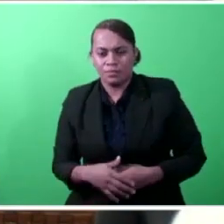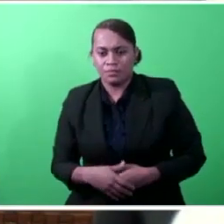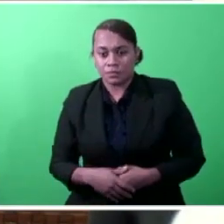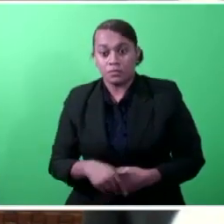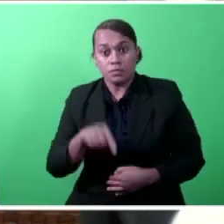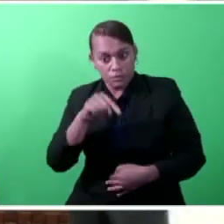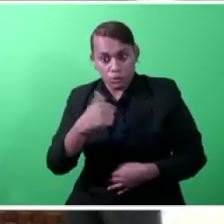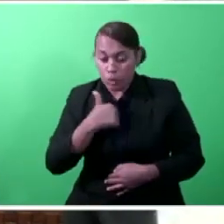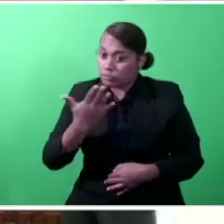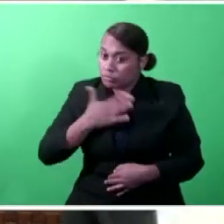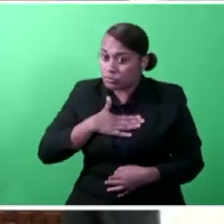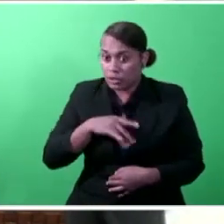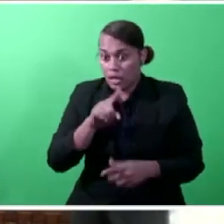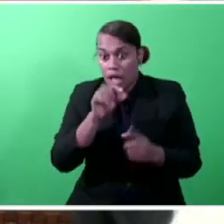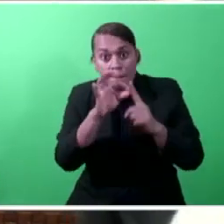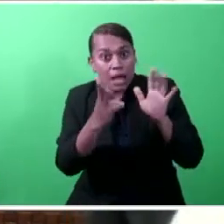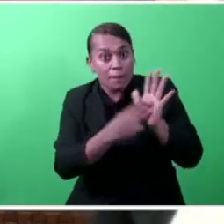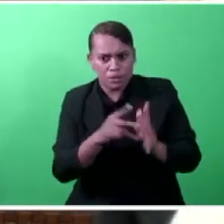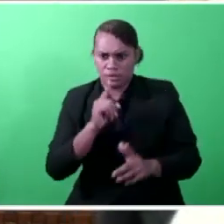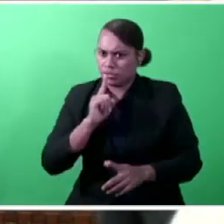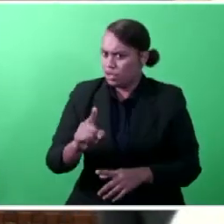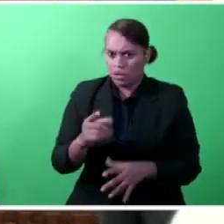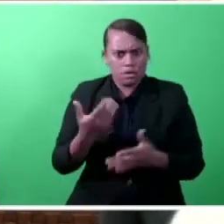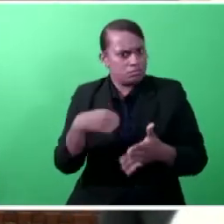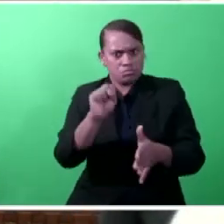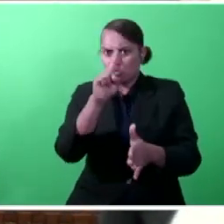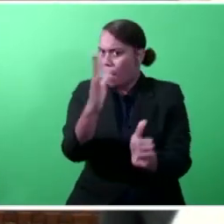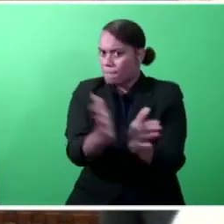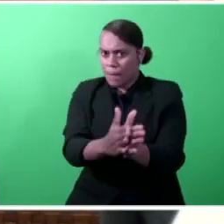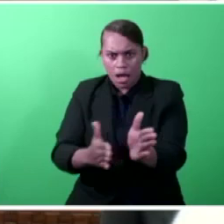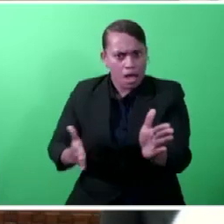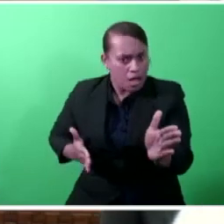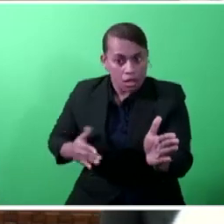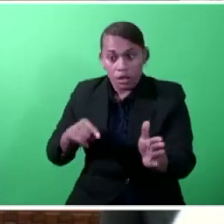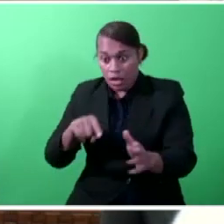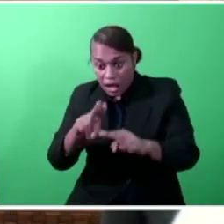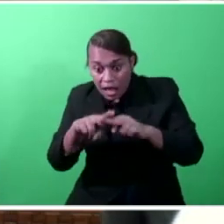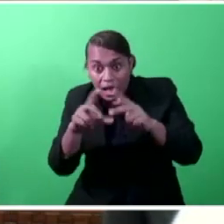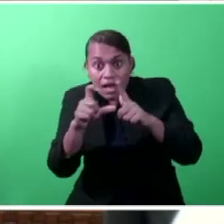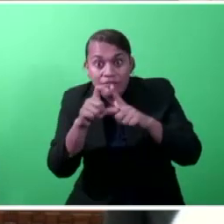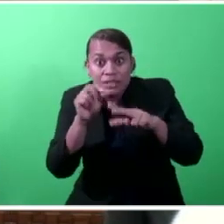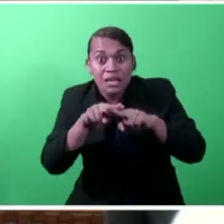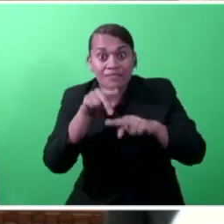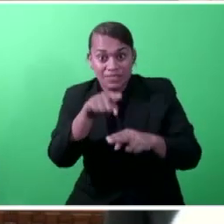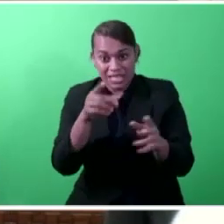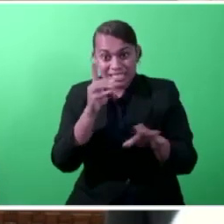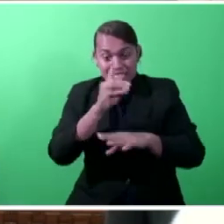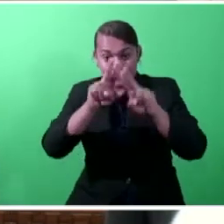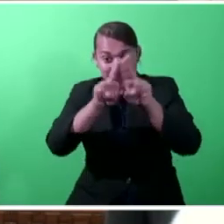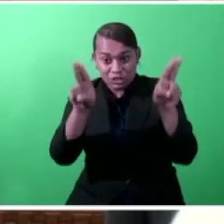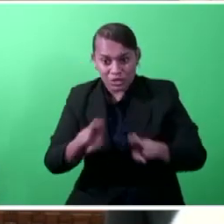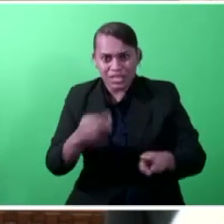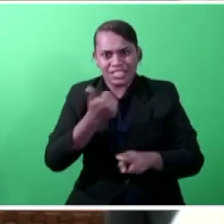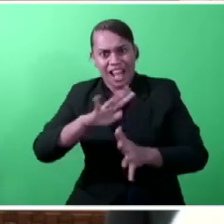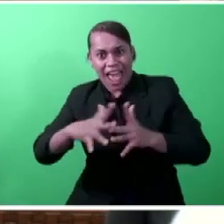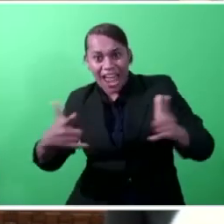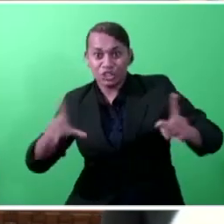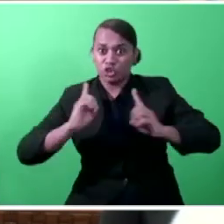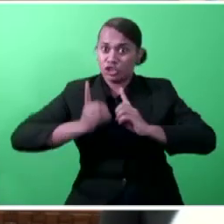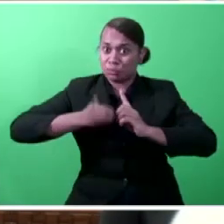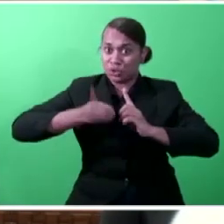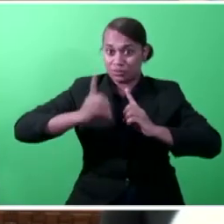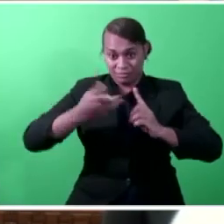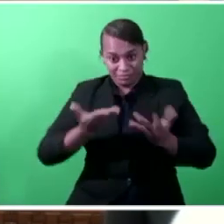Prime Minister's statement that no one is left behind, the FDPF provided sign language interpreters who were part of